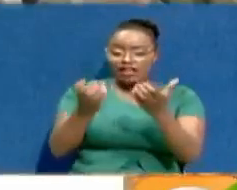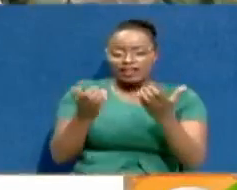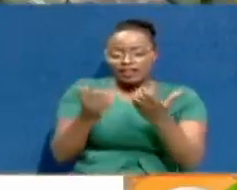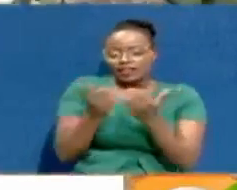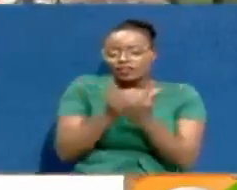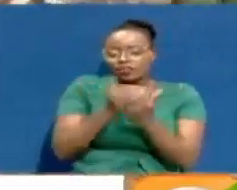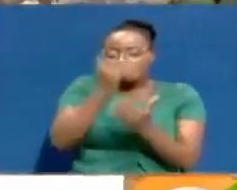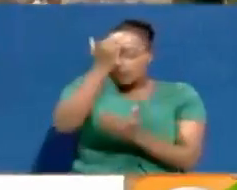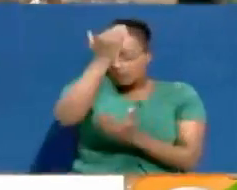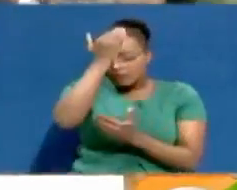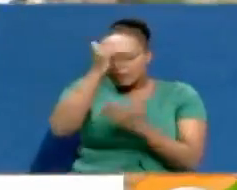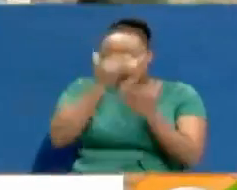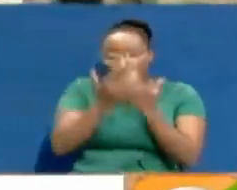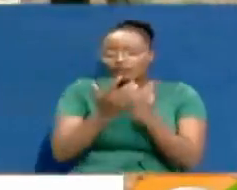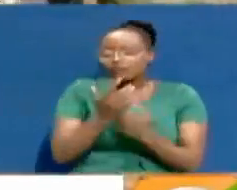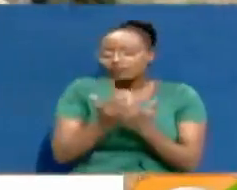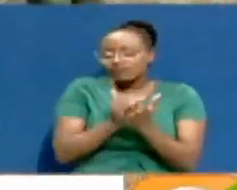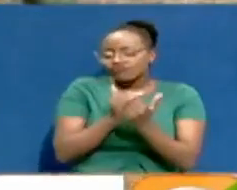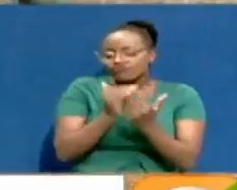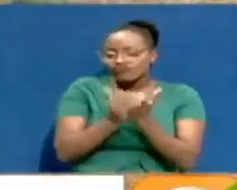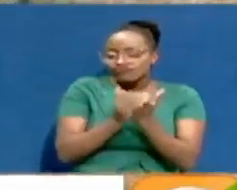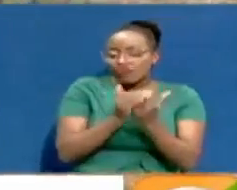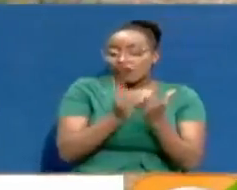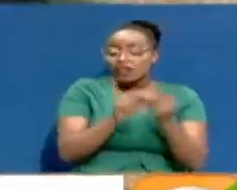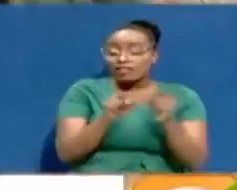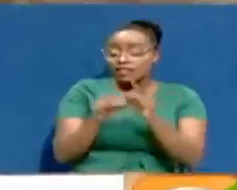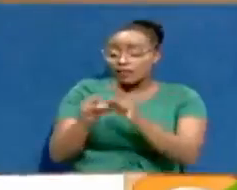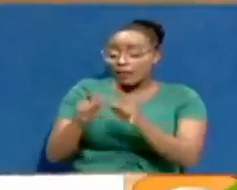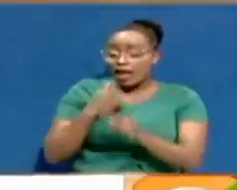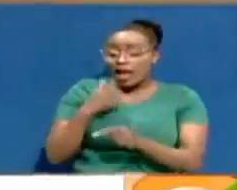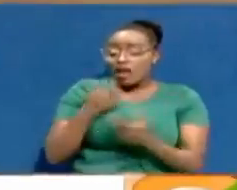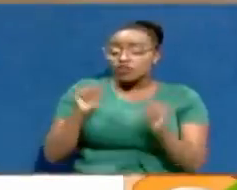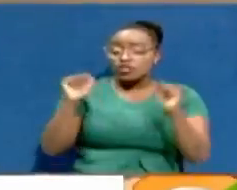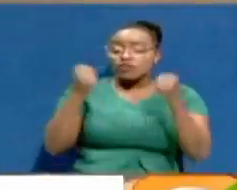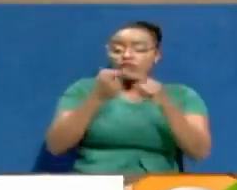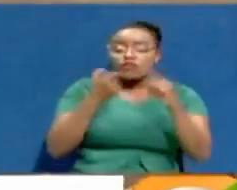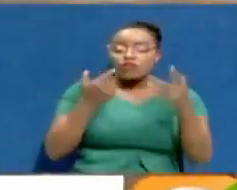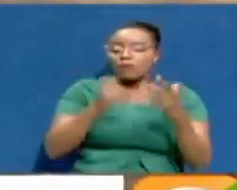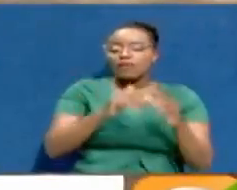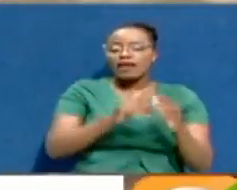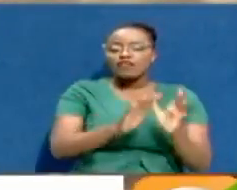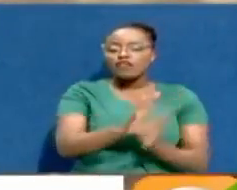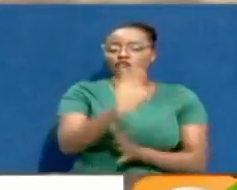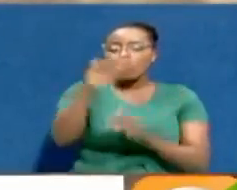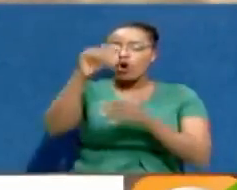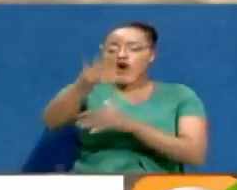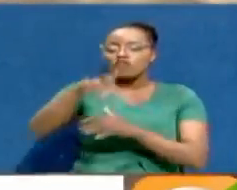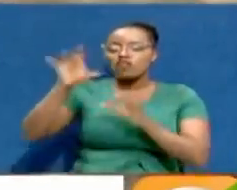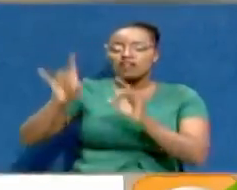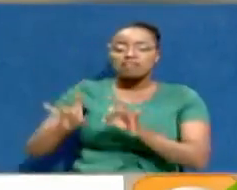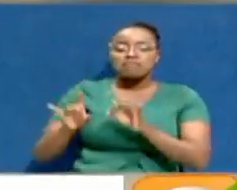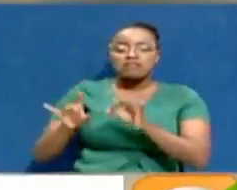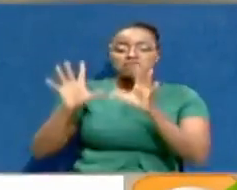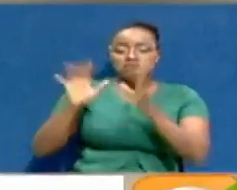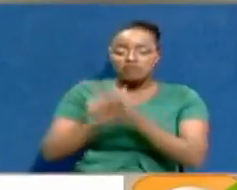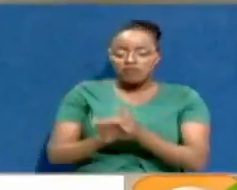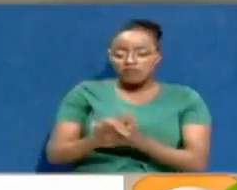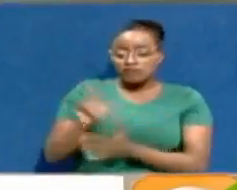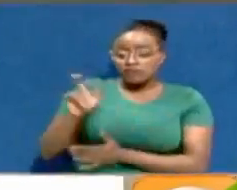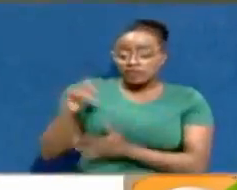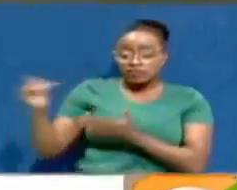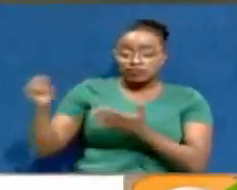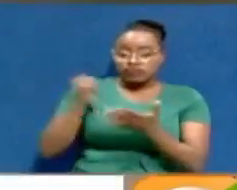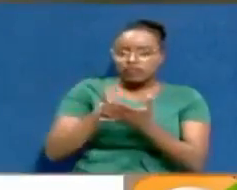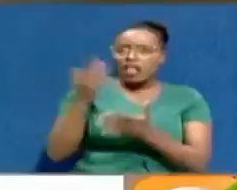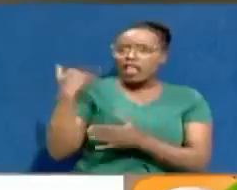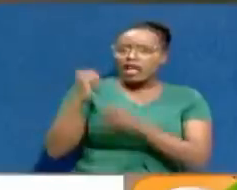upole. The calves sheltered here are those that have been rescued from the wild or found abandoned. Longuro was brought